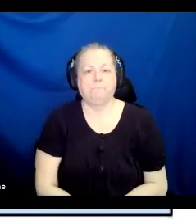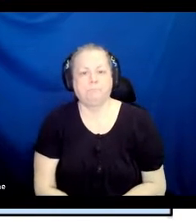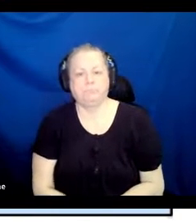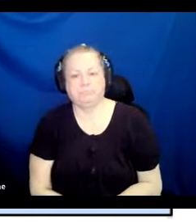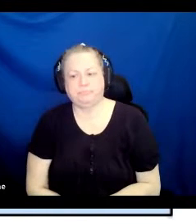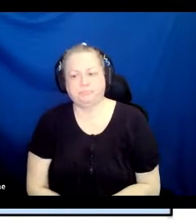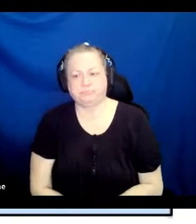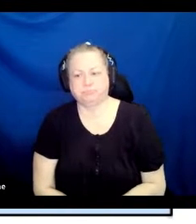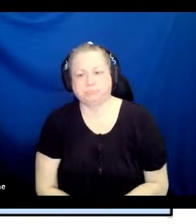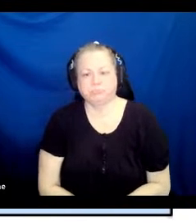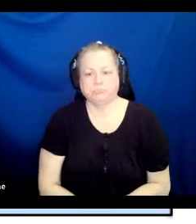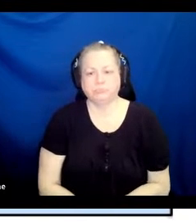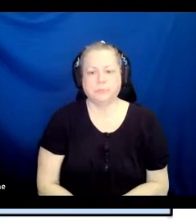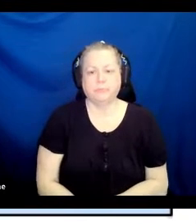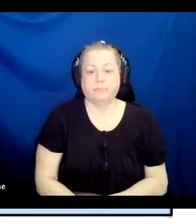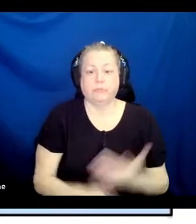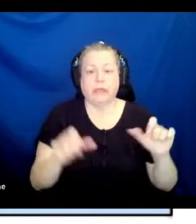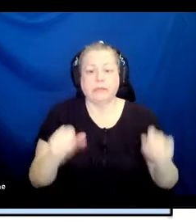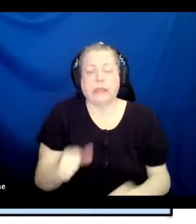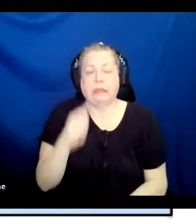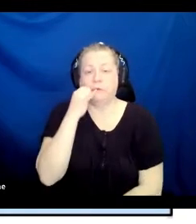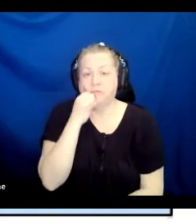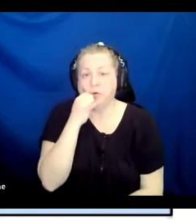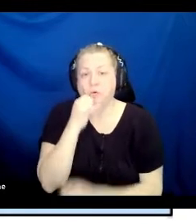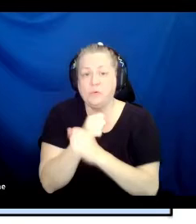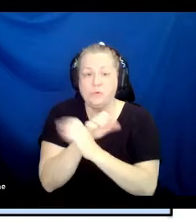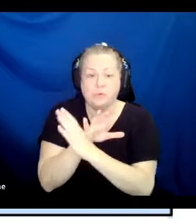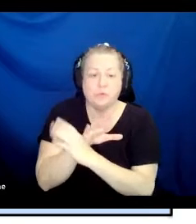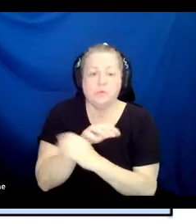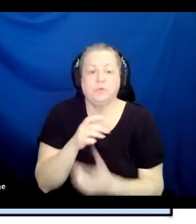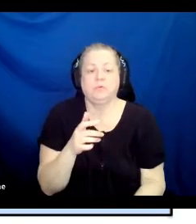representative. It can be done over the phone,